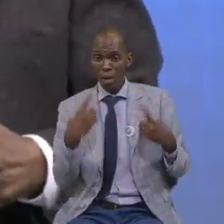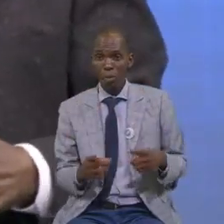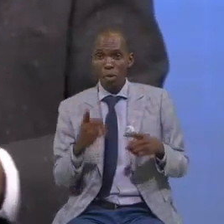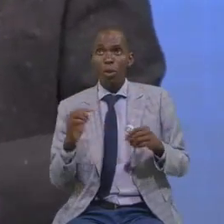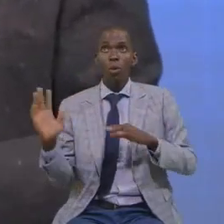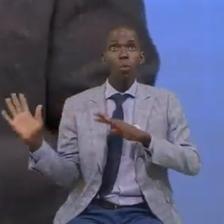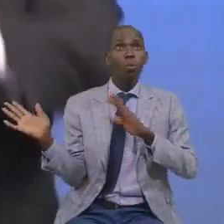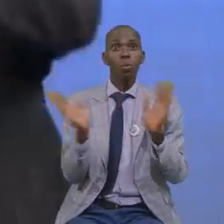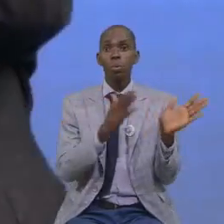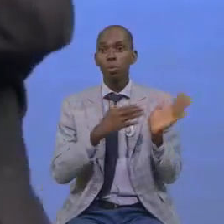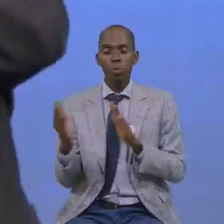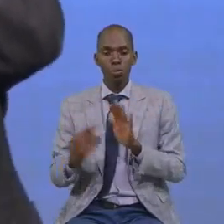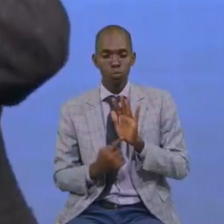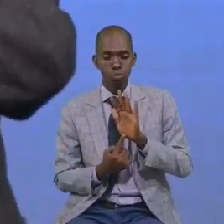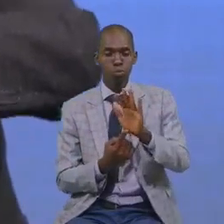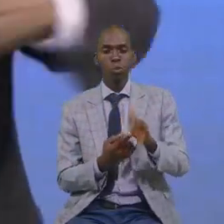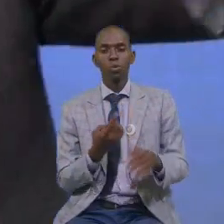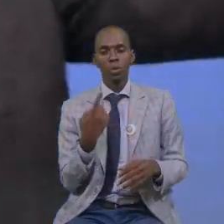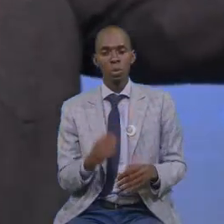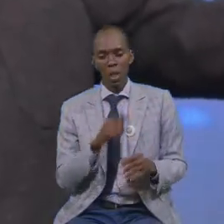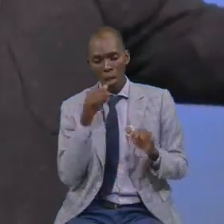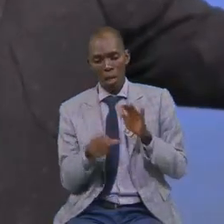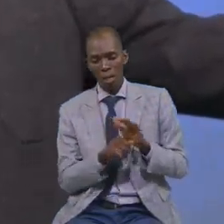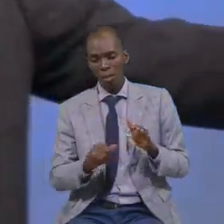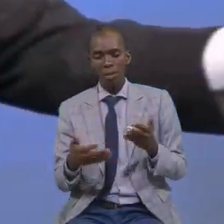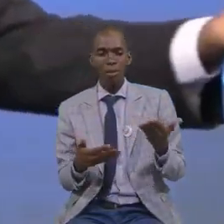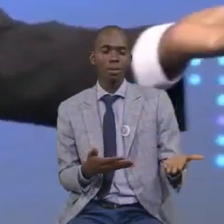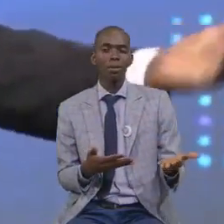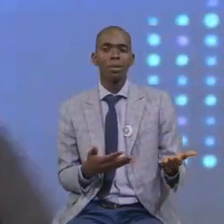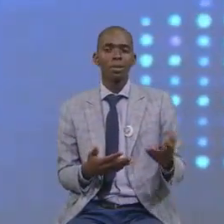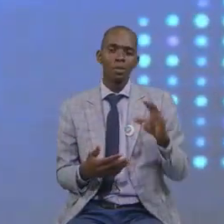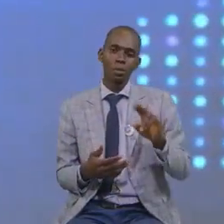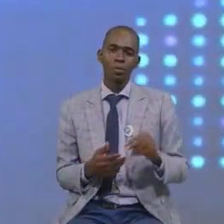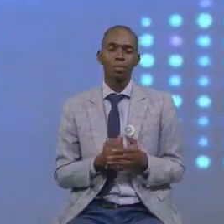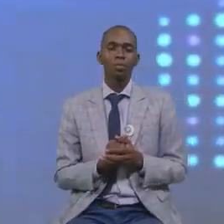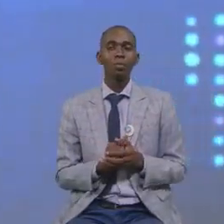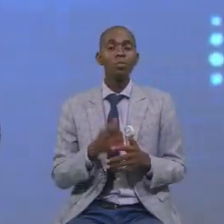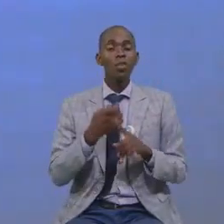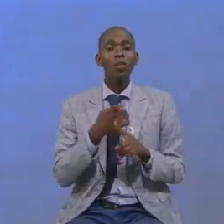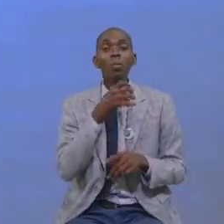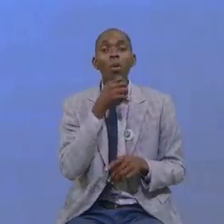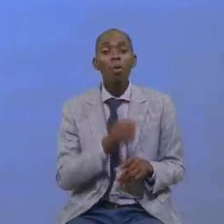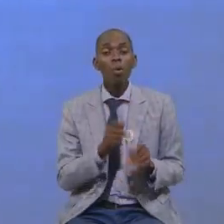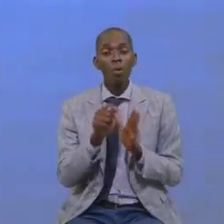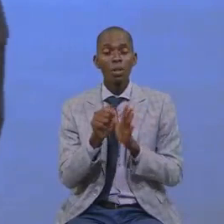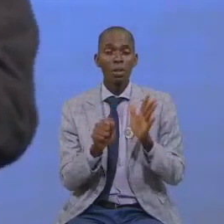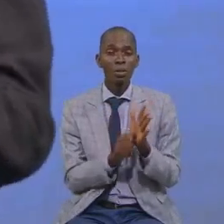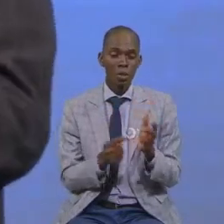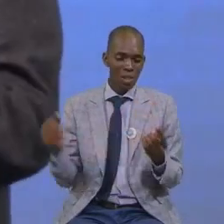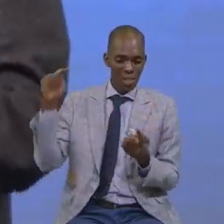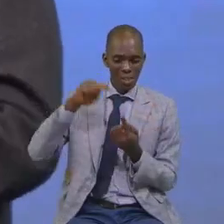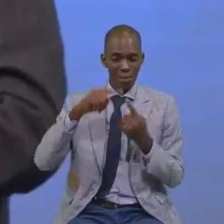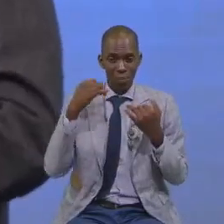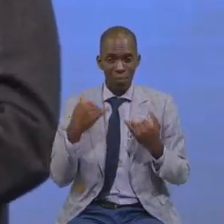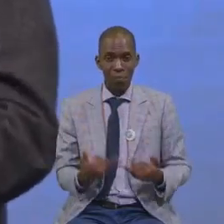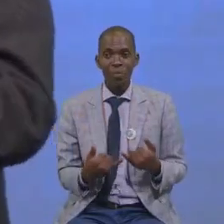blow the covering away. No, from Old Testament until now, he